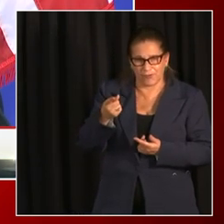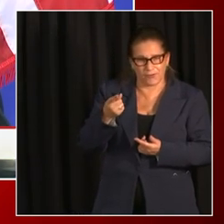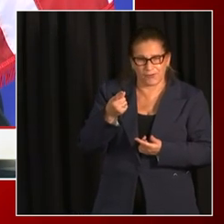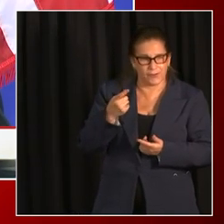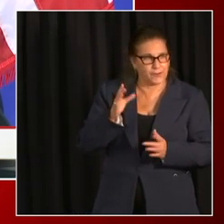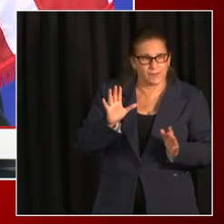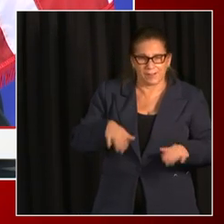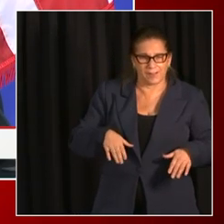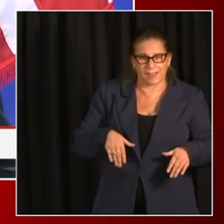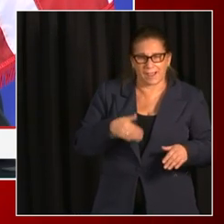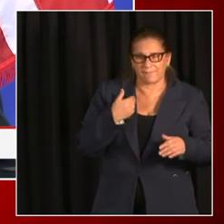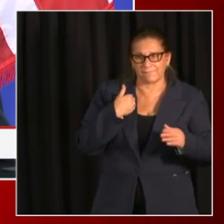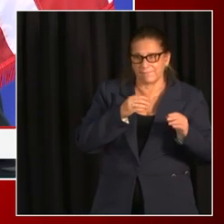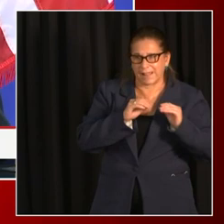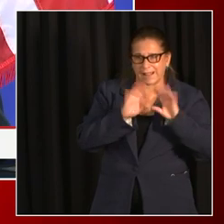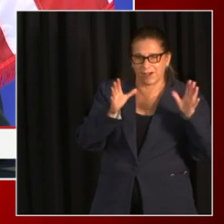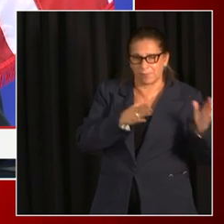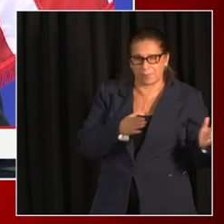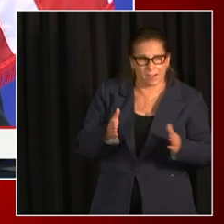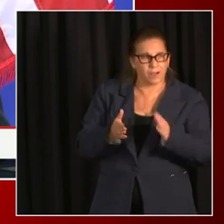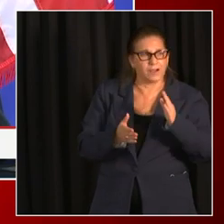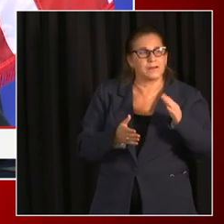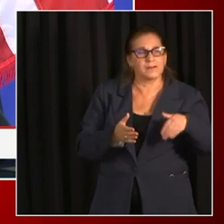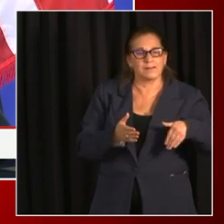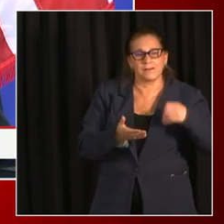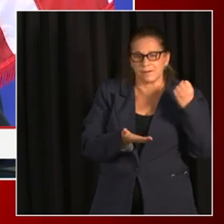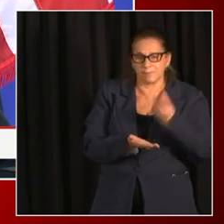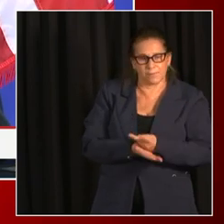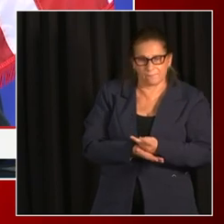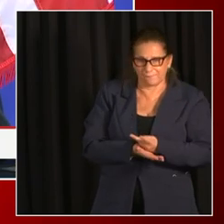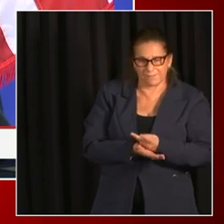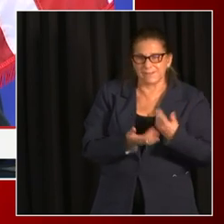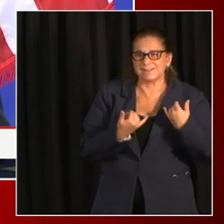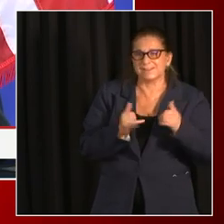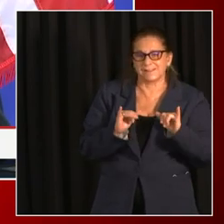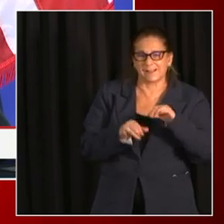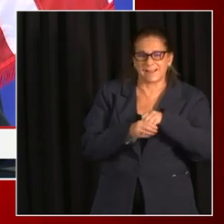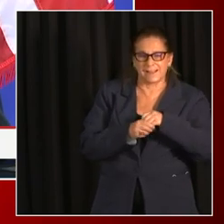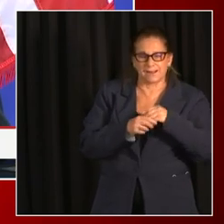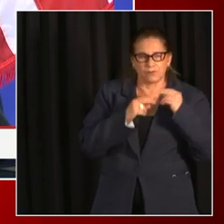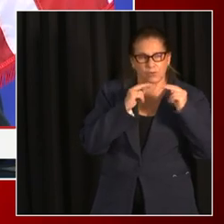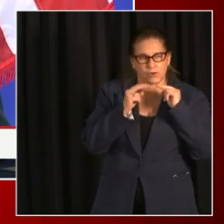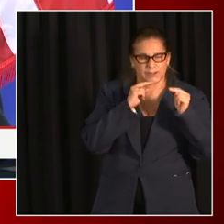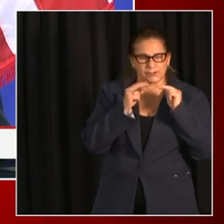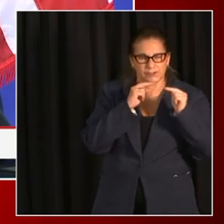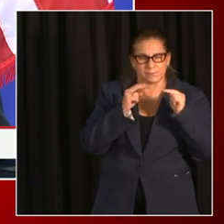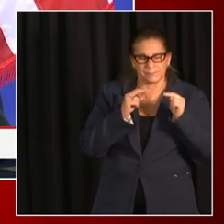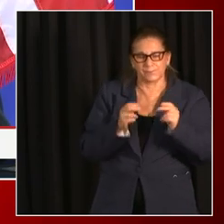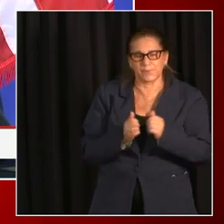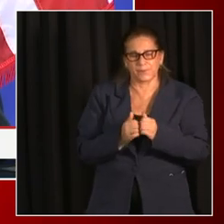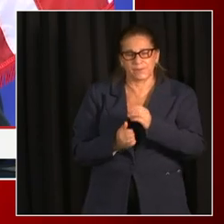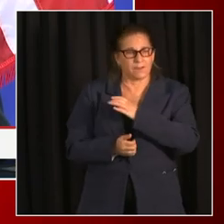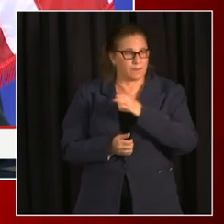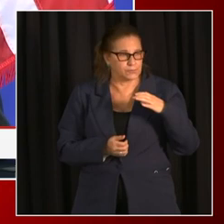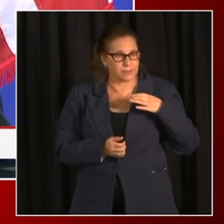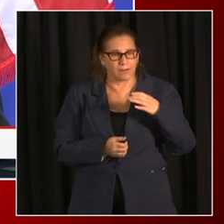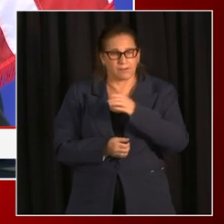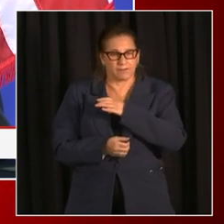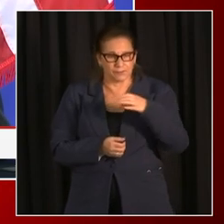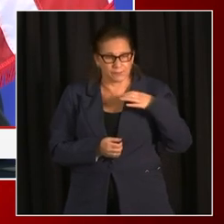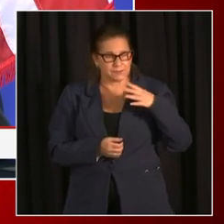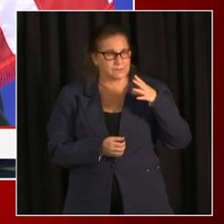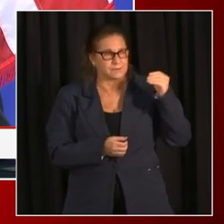better plan that is approved in this negotiation that the Congress and the White and the administration are